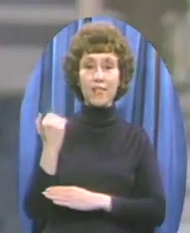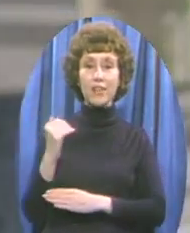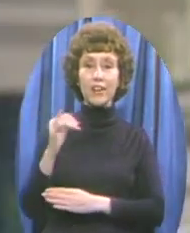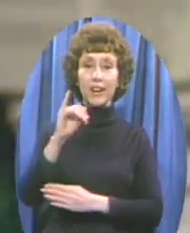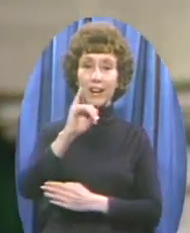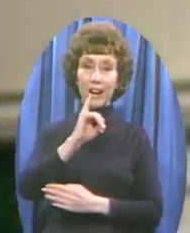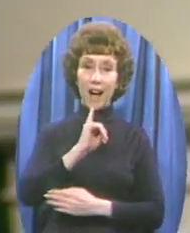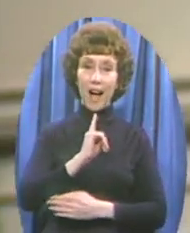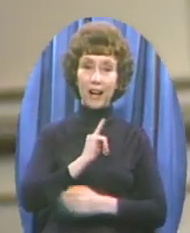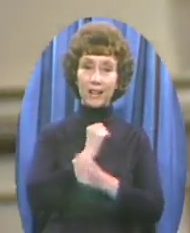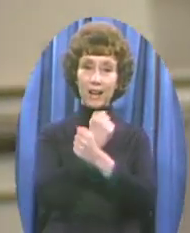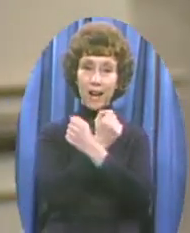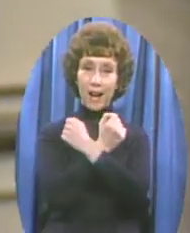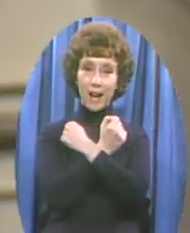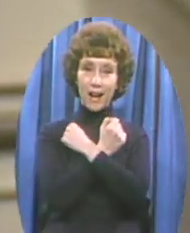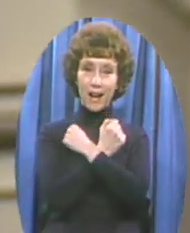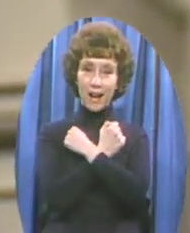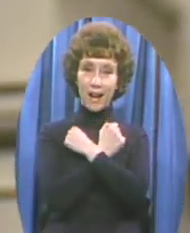if ever I